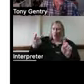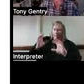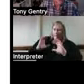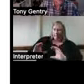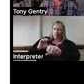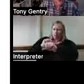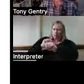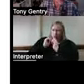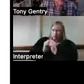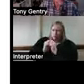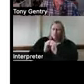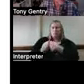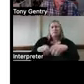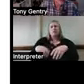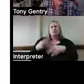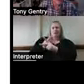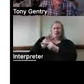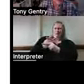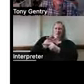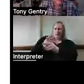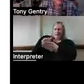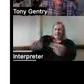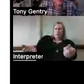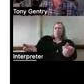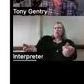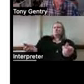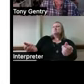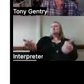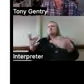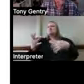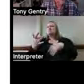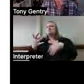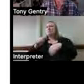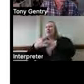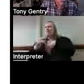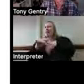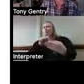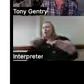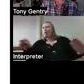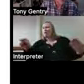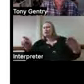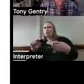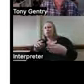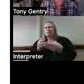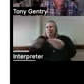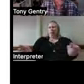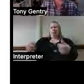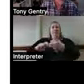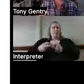to figure out what solutions might be available to work through the problem and solve it.